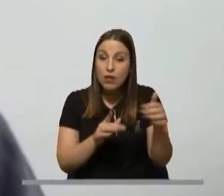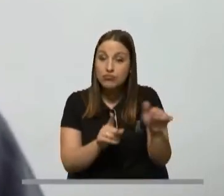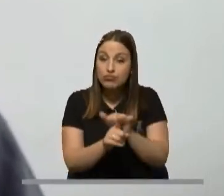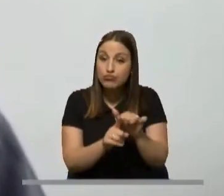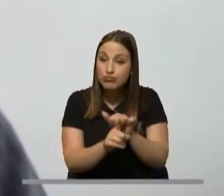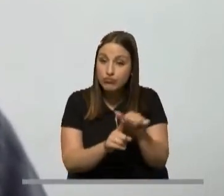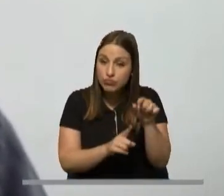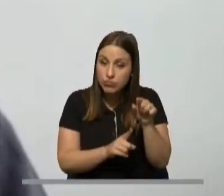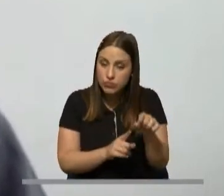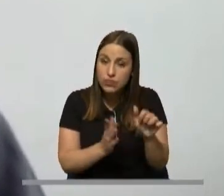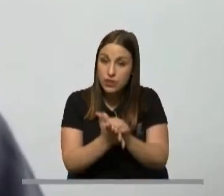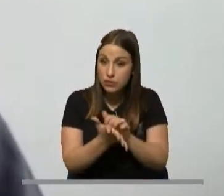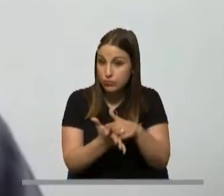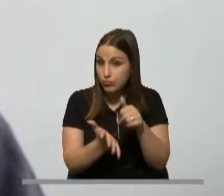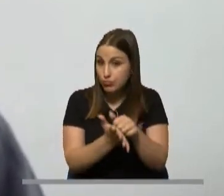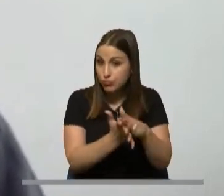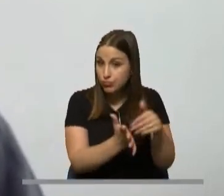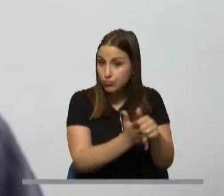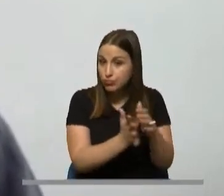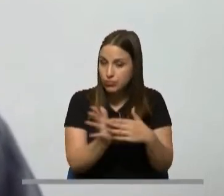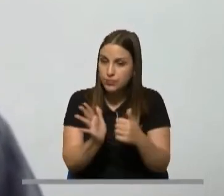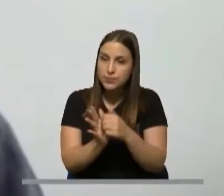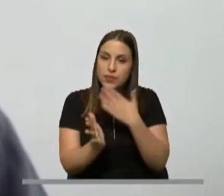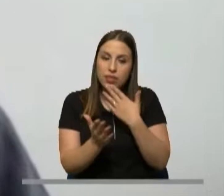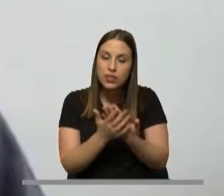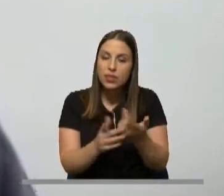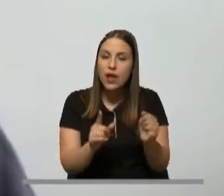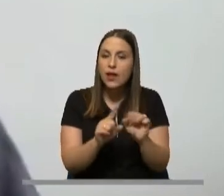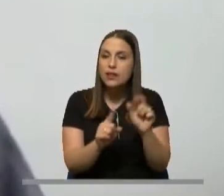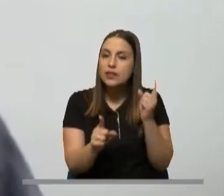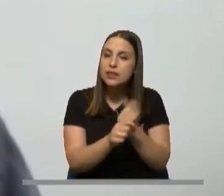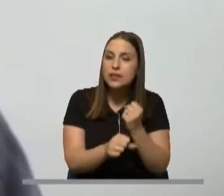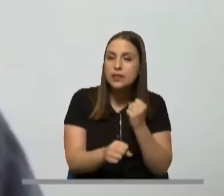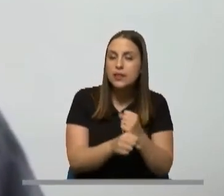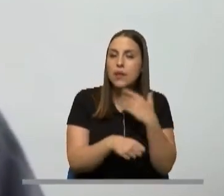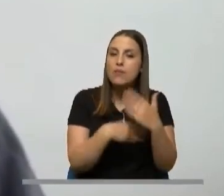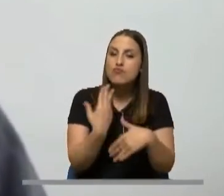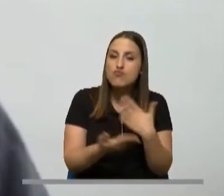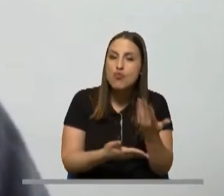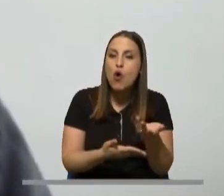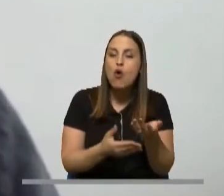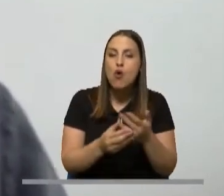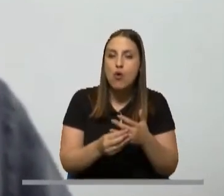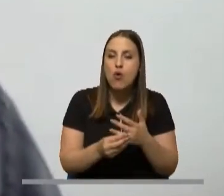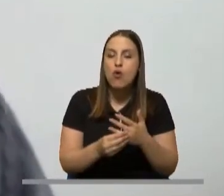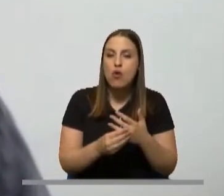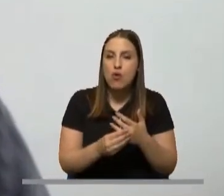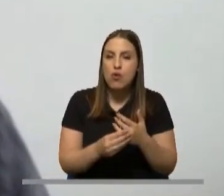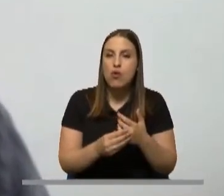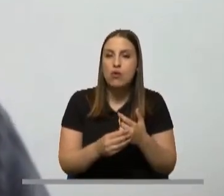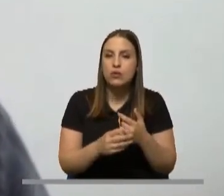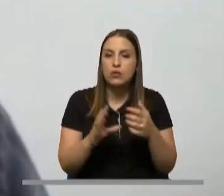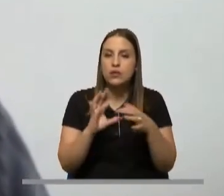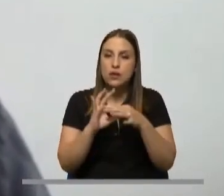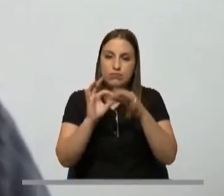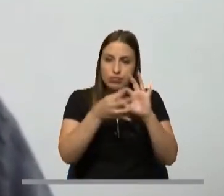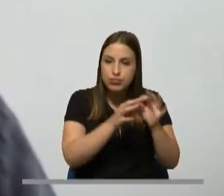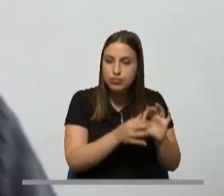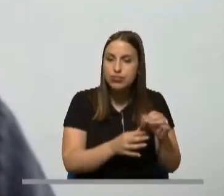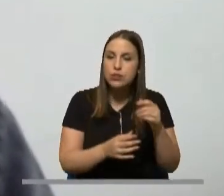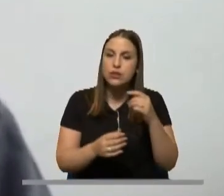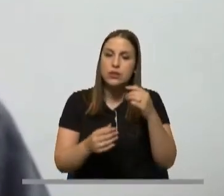to encourage an assessment framework in which other magnitudes, such as common sense, empathy,